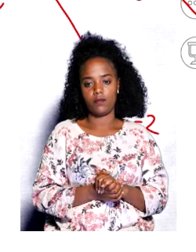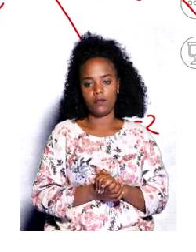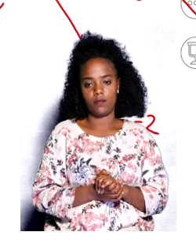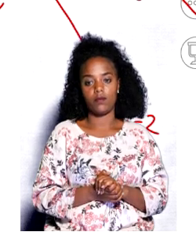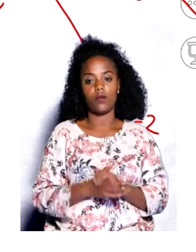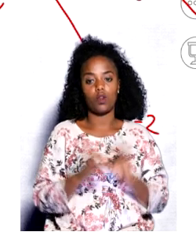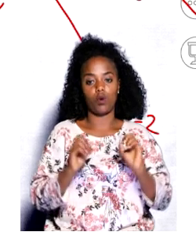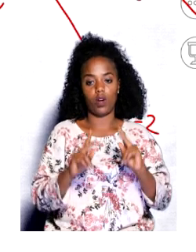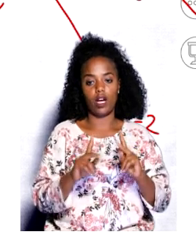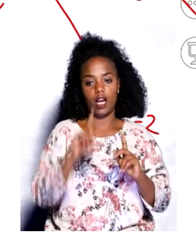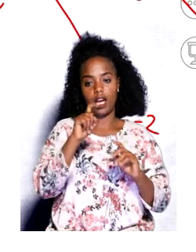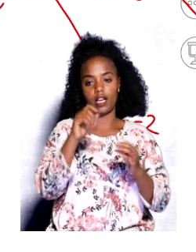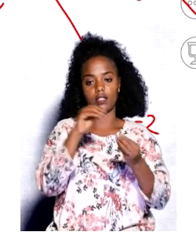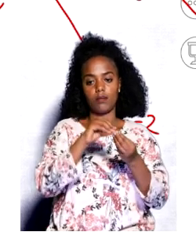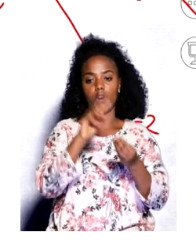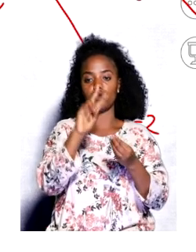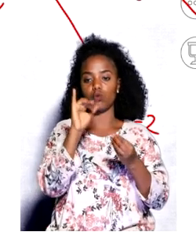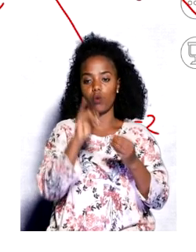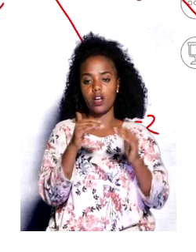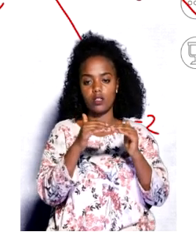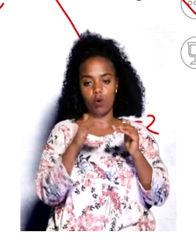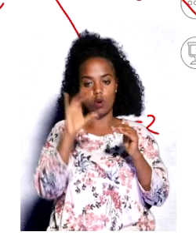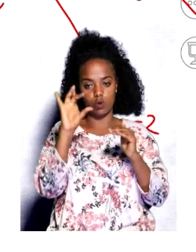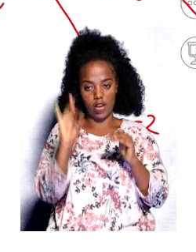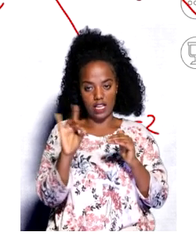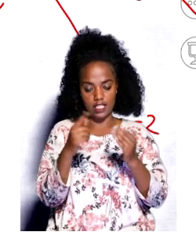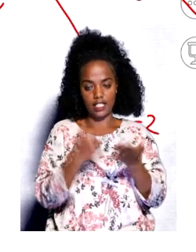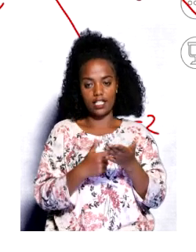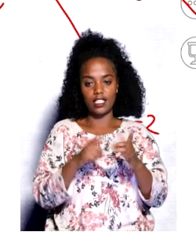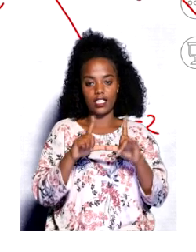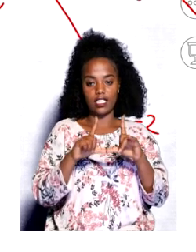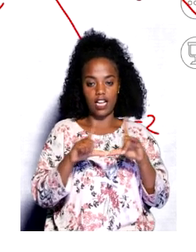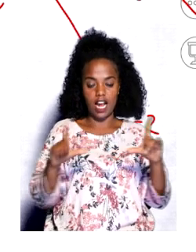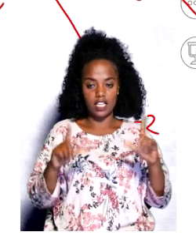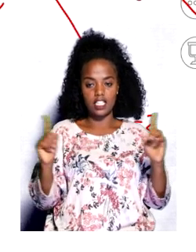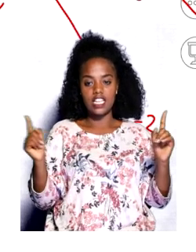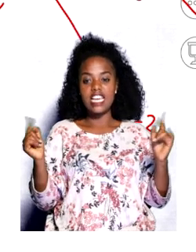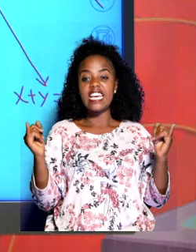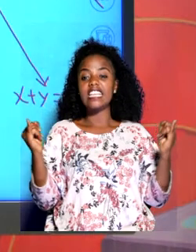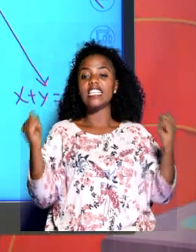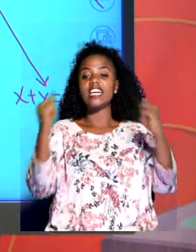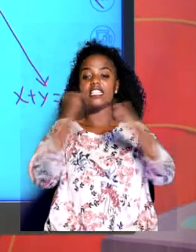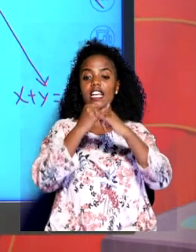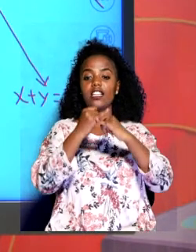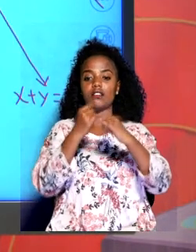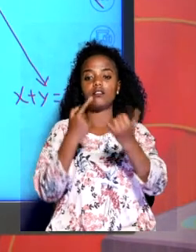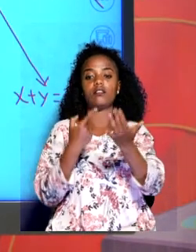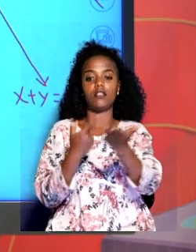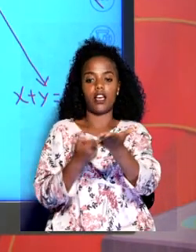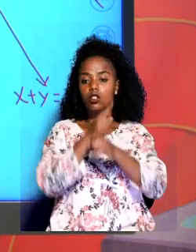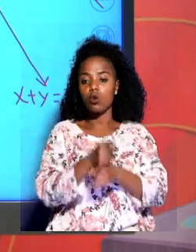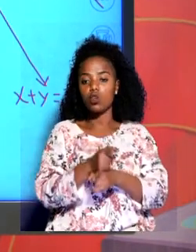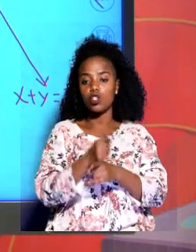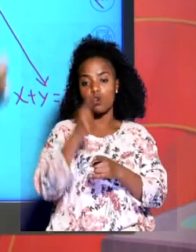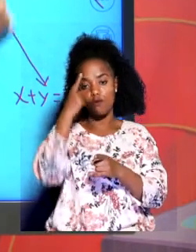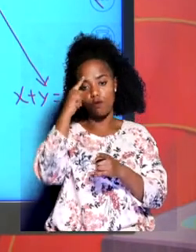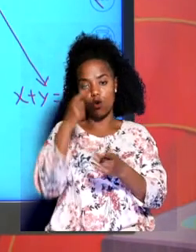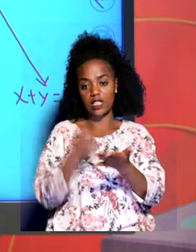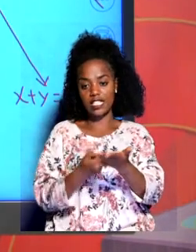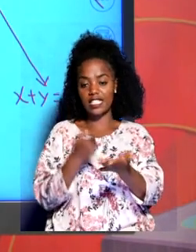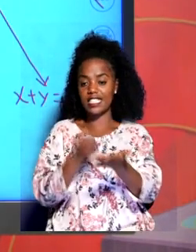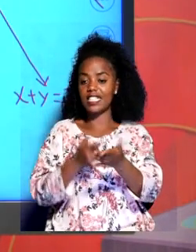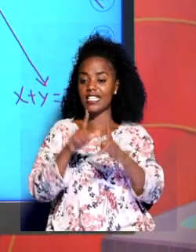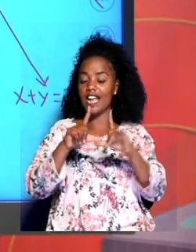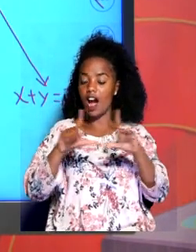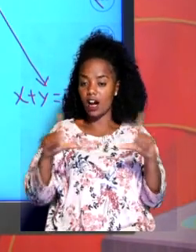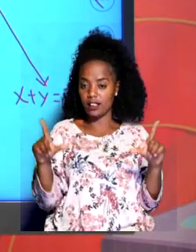8. Okay, so this line, they may intersect here. To find the solution for this, this line